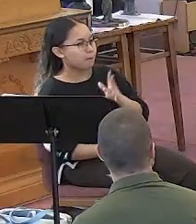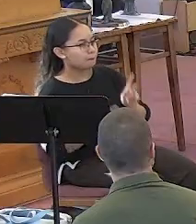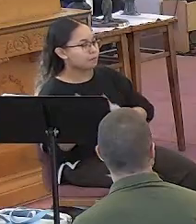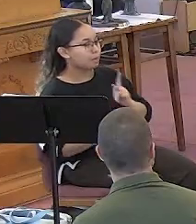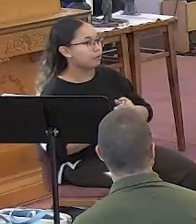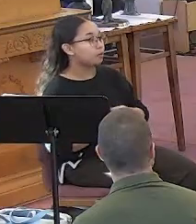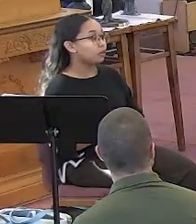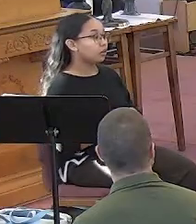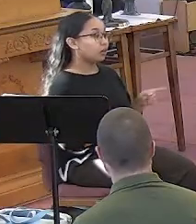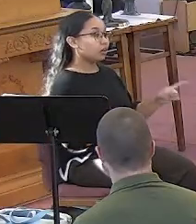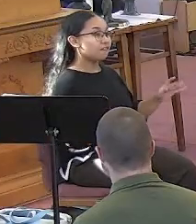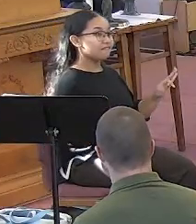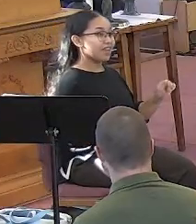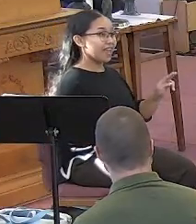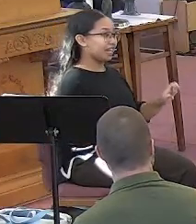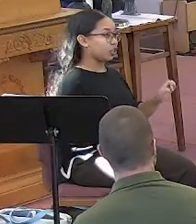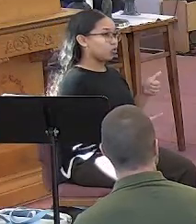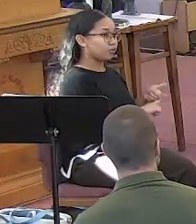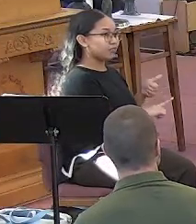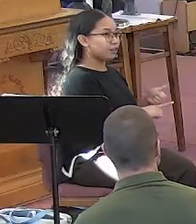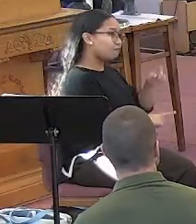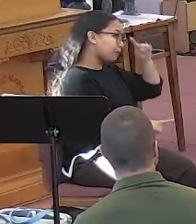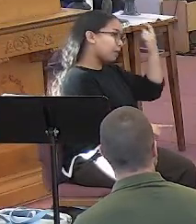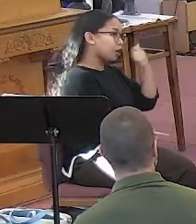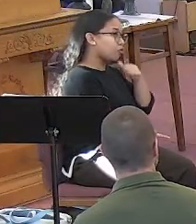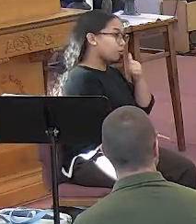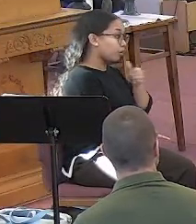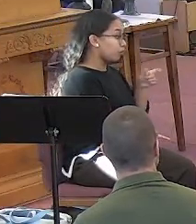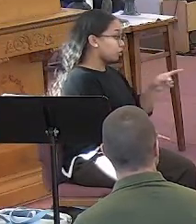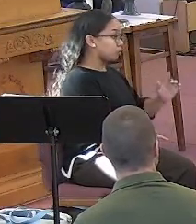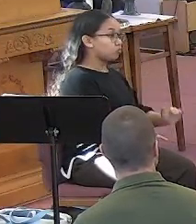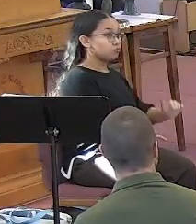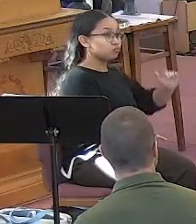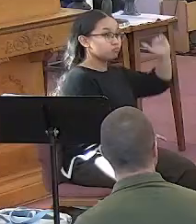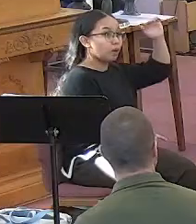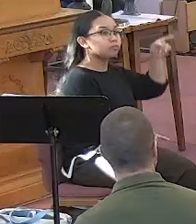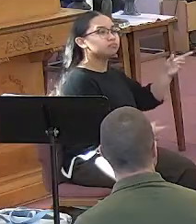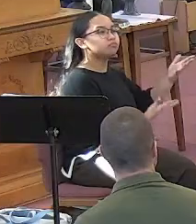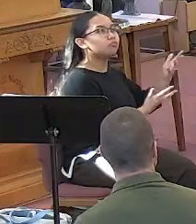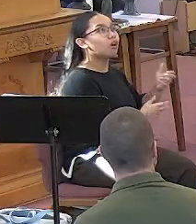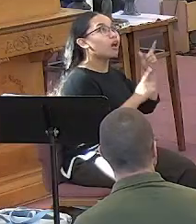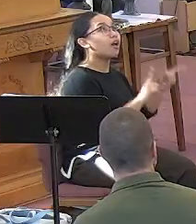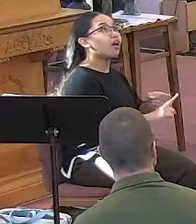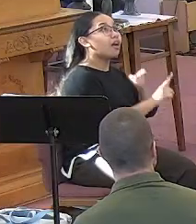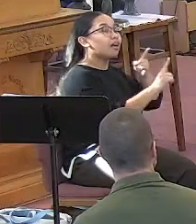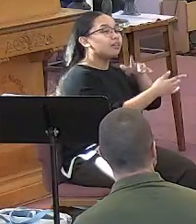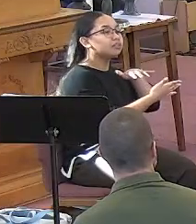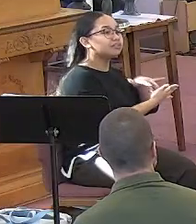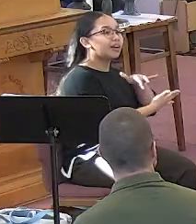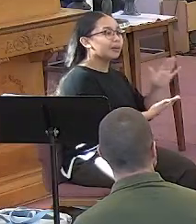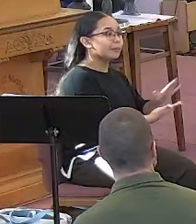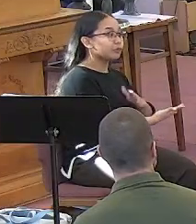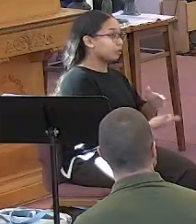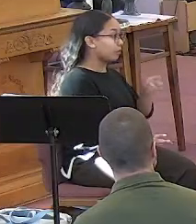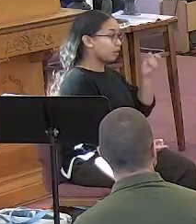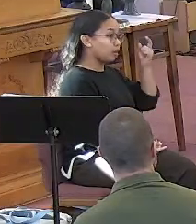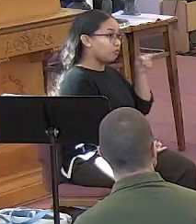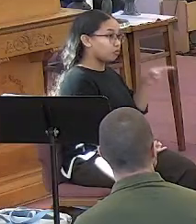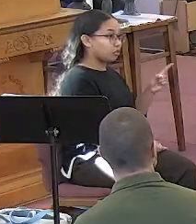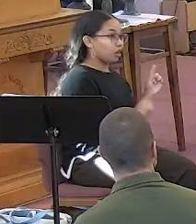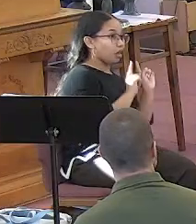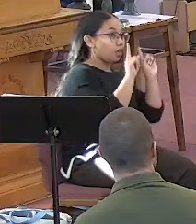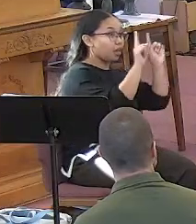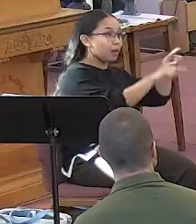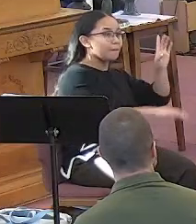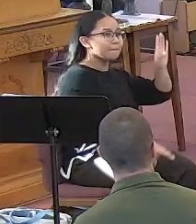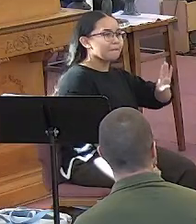was a black girl. When she grew up, Fannie wanted to study music and art, but when she went to Boston, her classmates